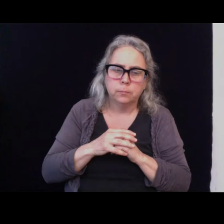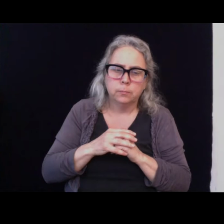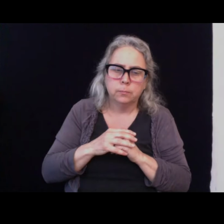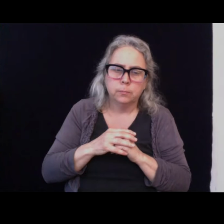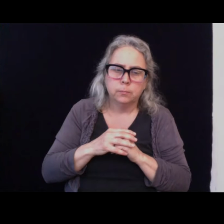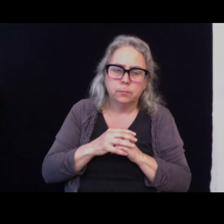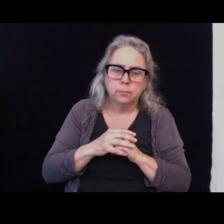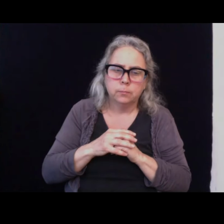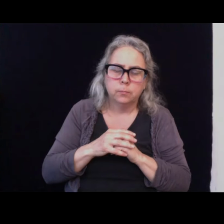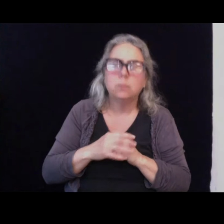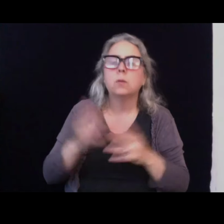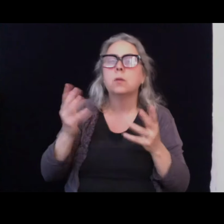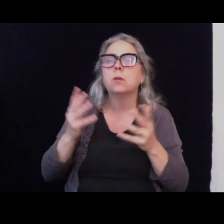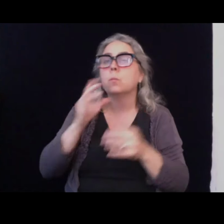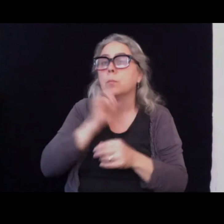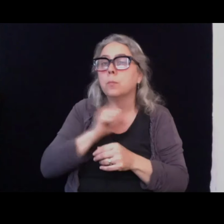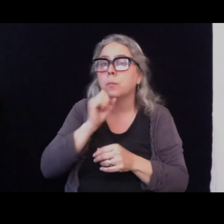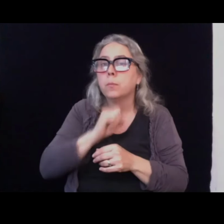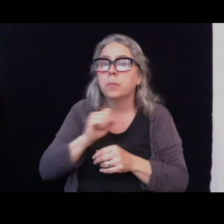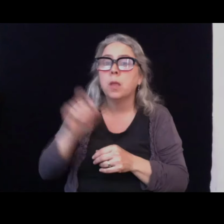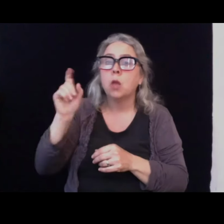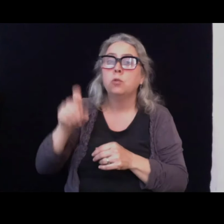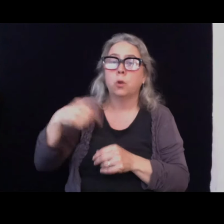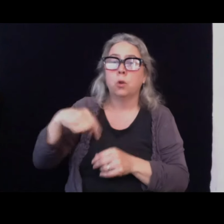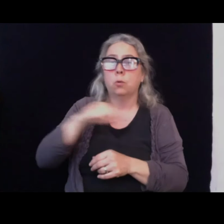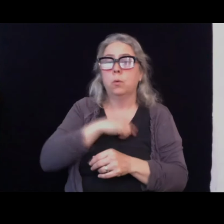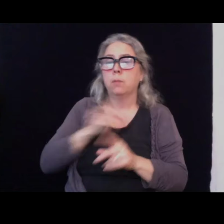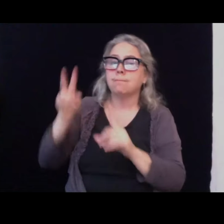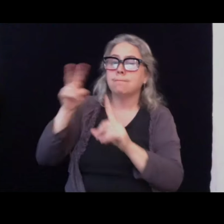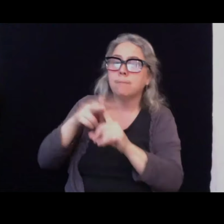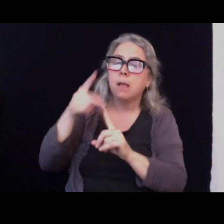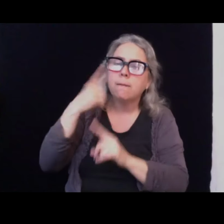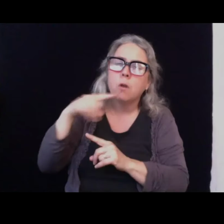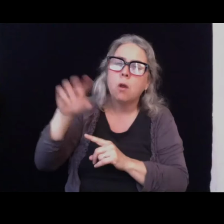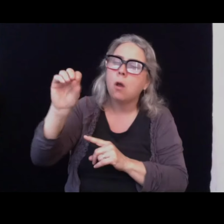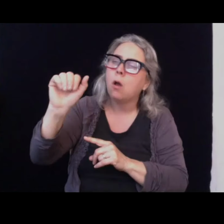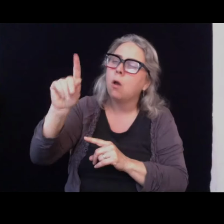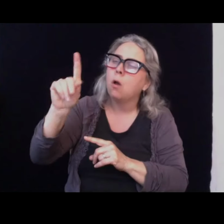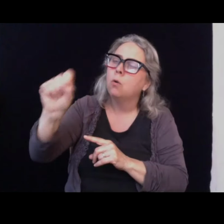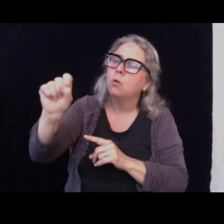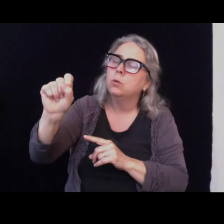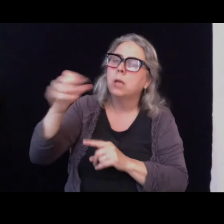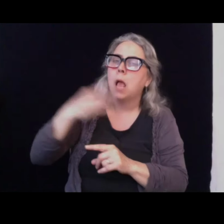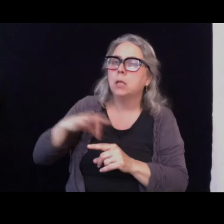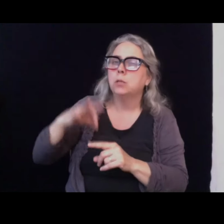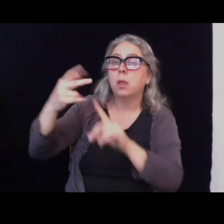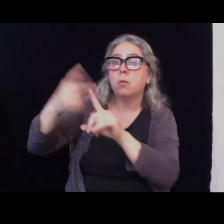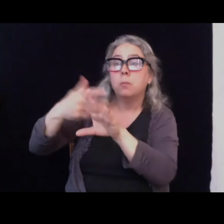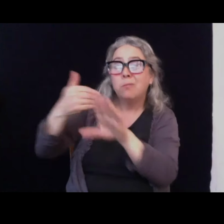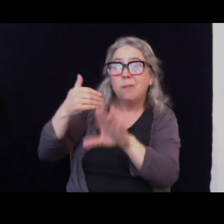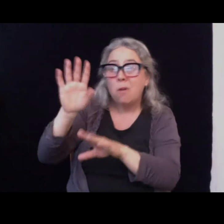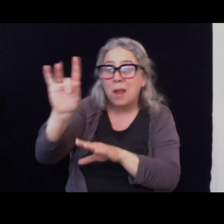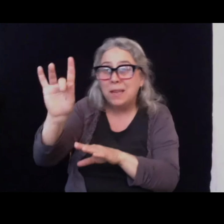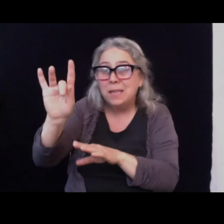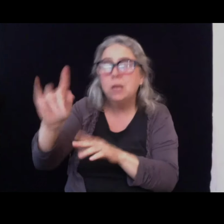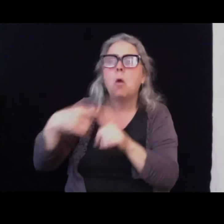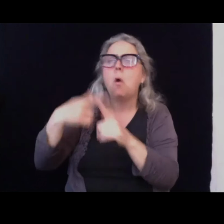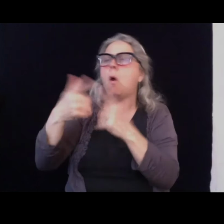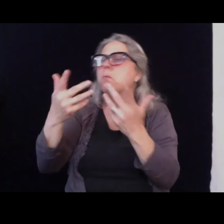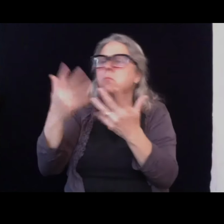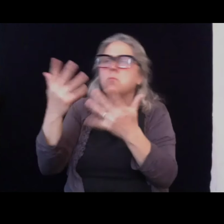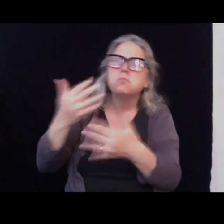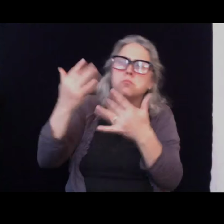What age should we actually apply for OADS eligibility? 3 months before 18, or do we